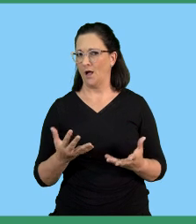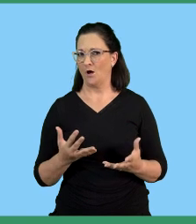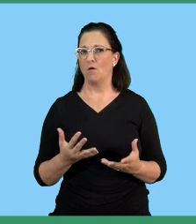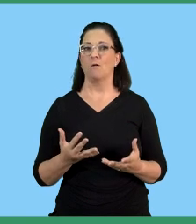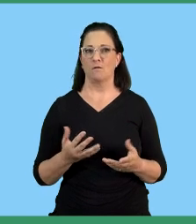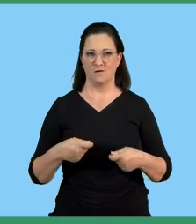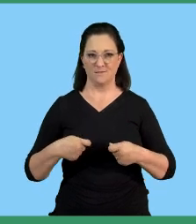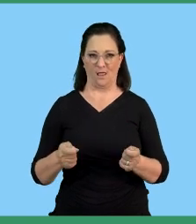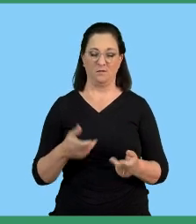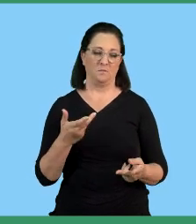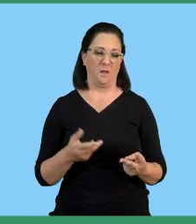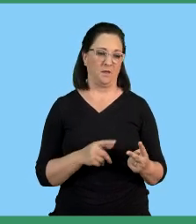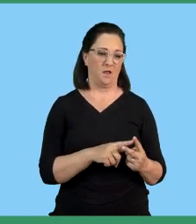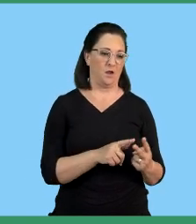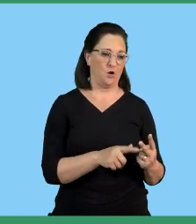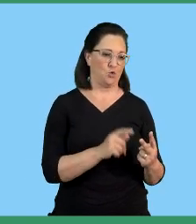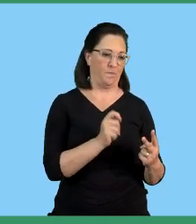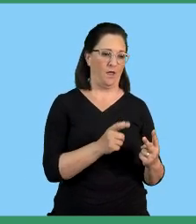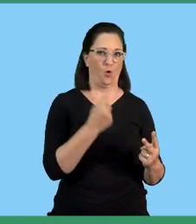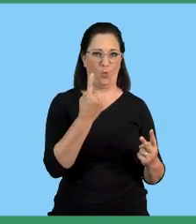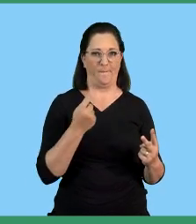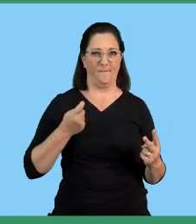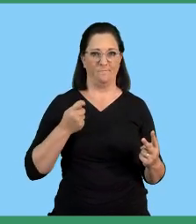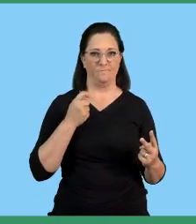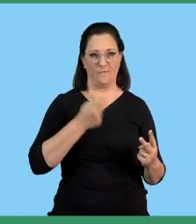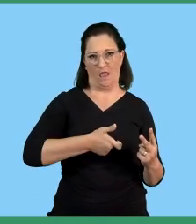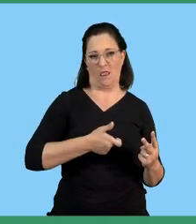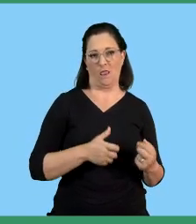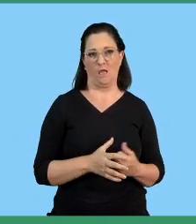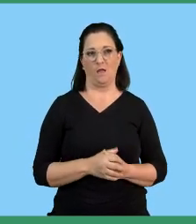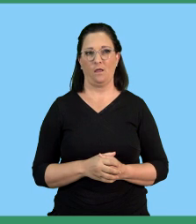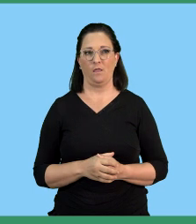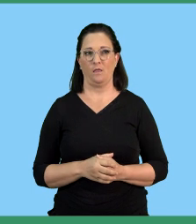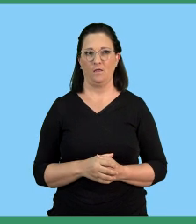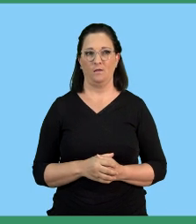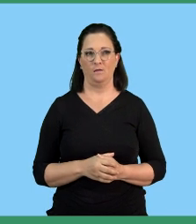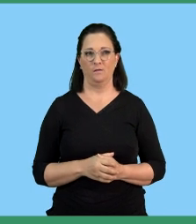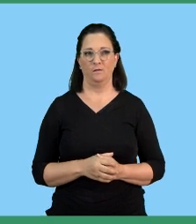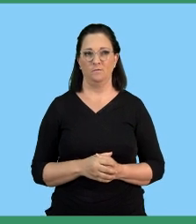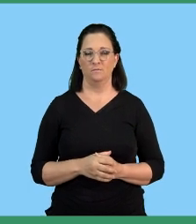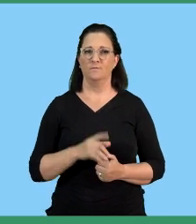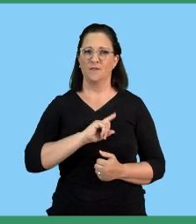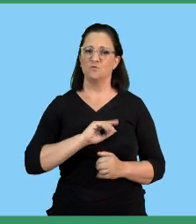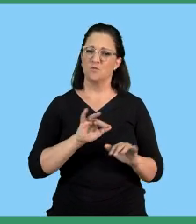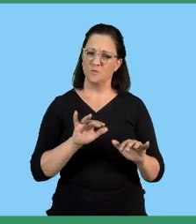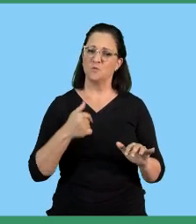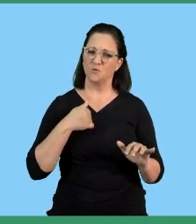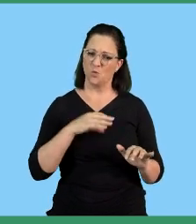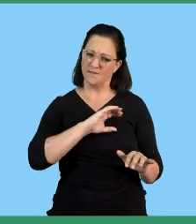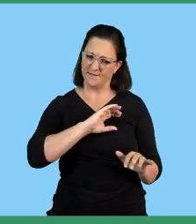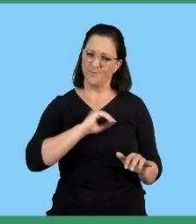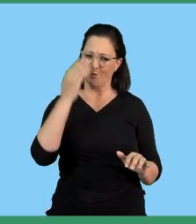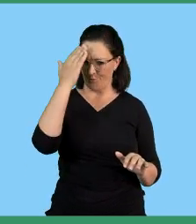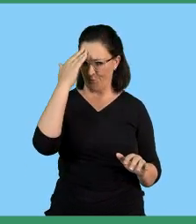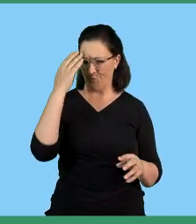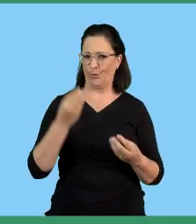can say buy two for the price of one, something like that. So here we basically want the product to be known to the